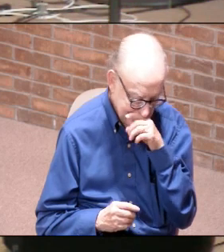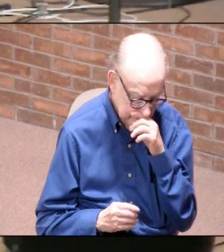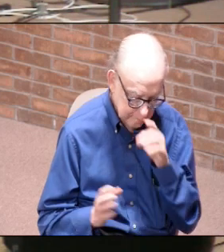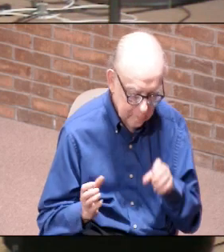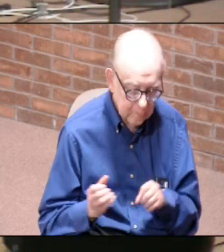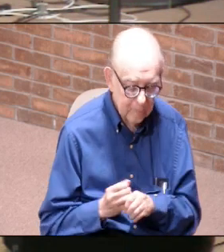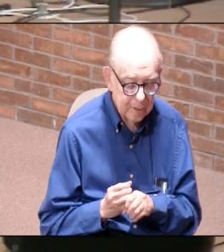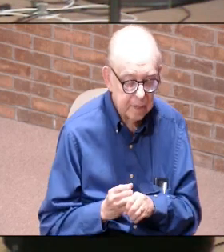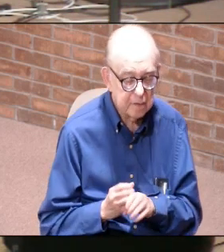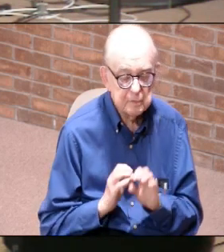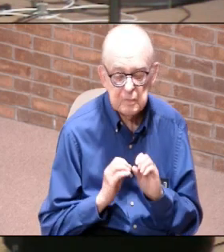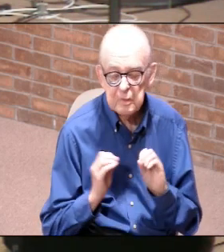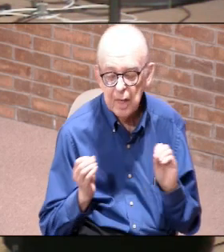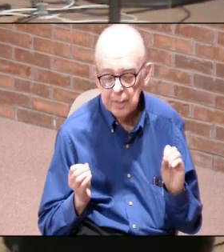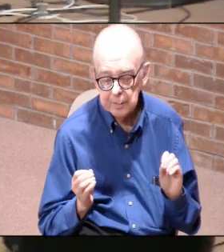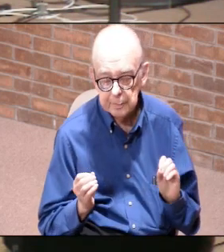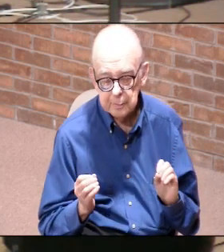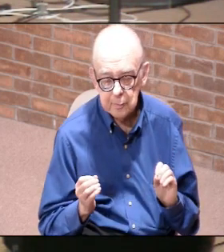get nothing.